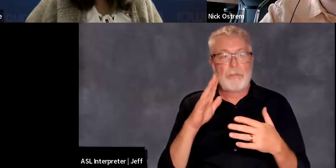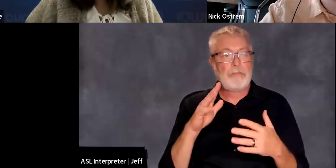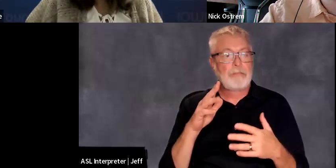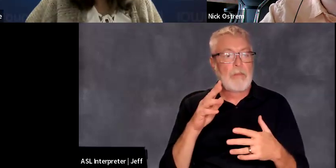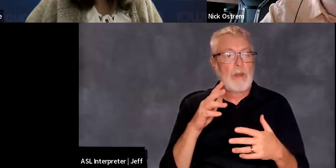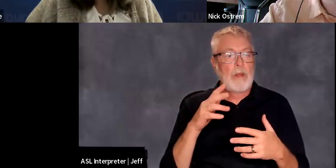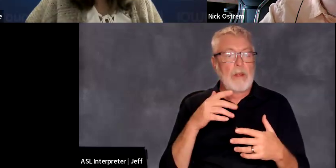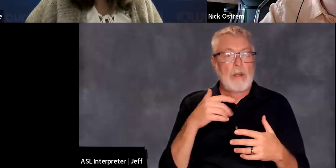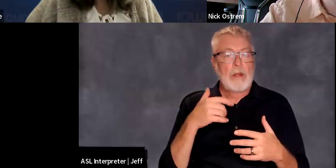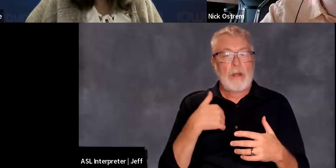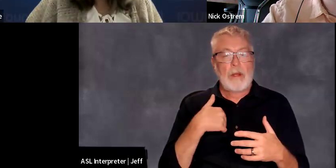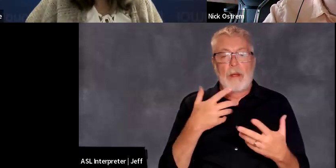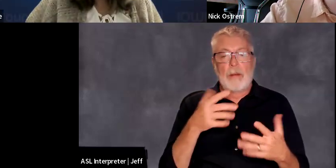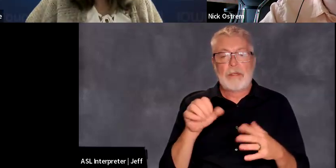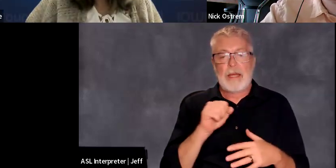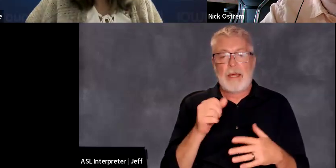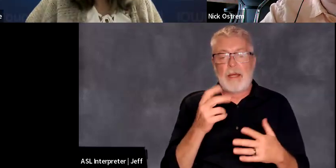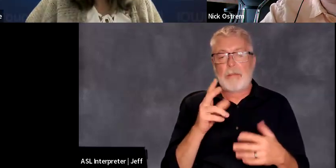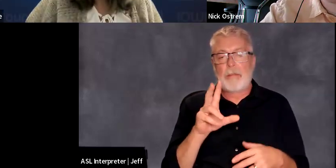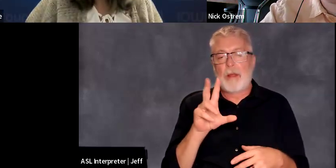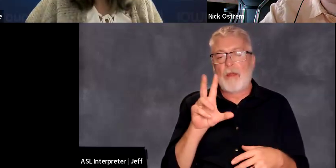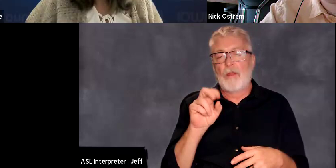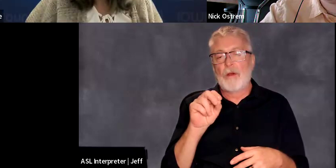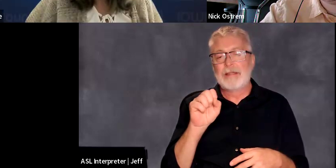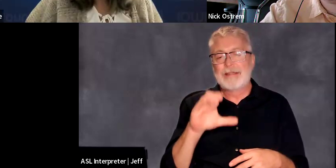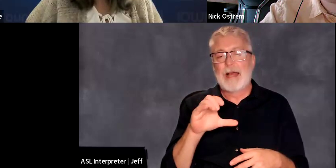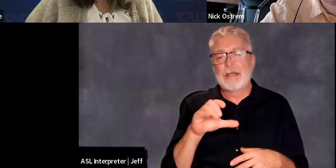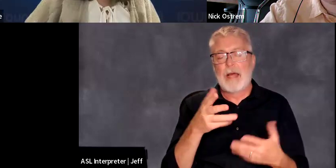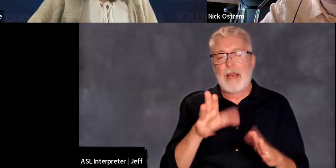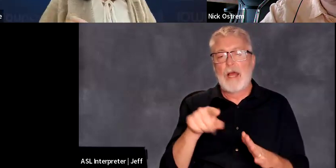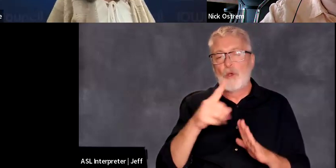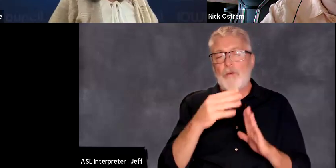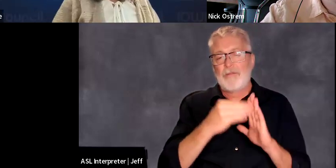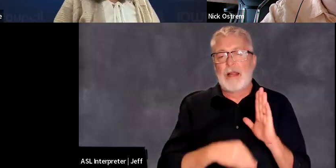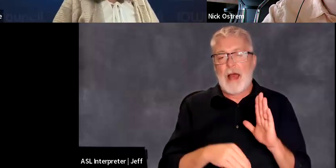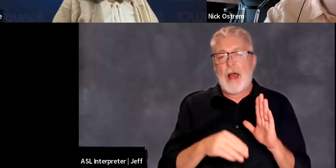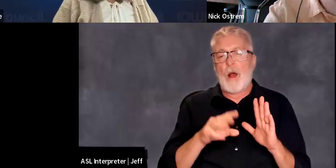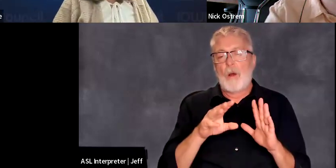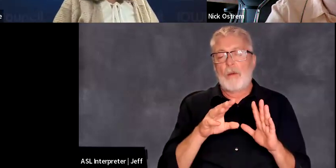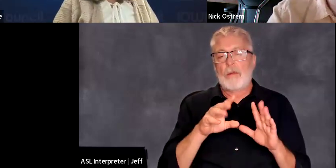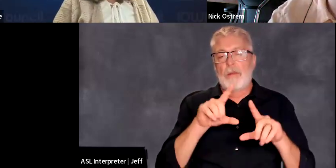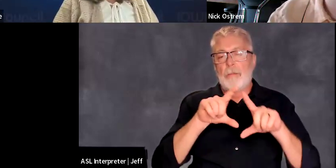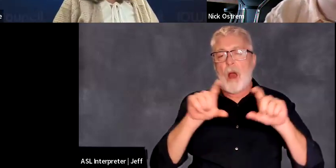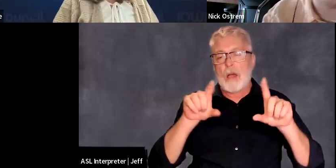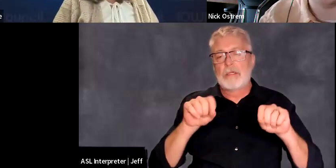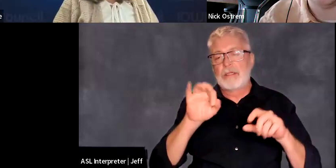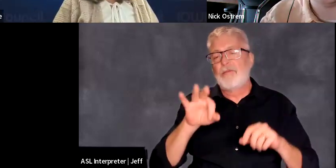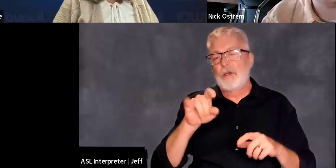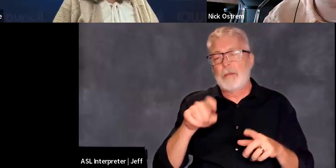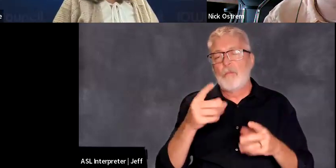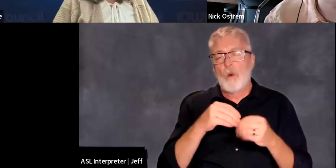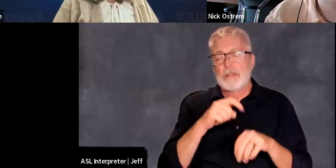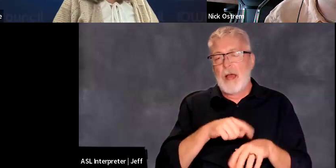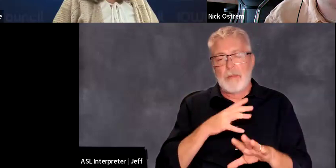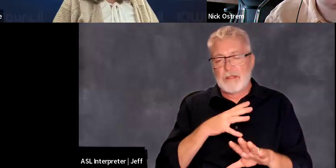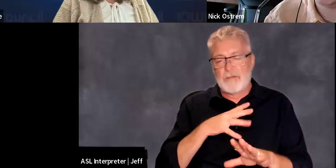I'm gonna take just like 30 seconds and I will let people fill out the box. If you need more time, let me know.